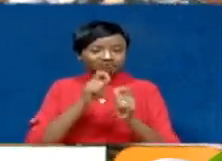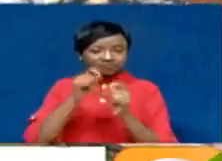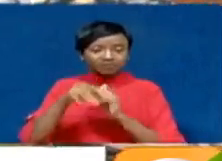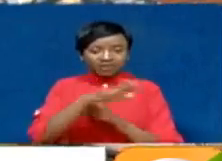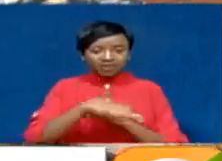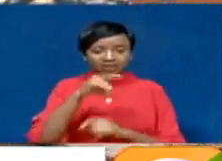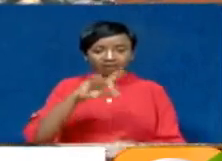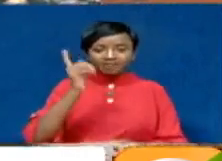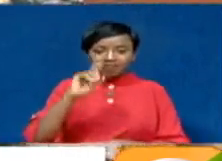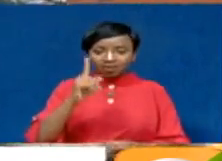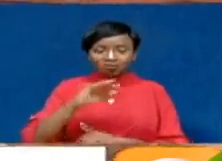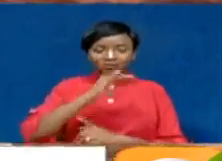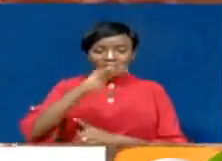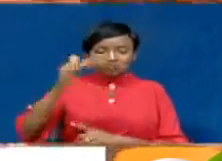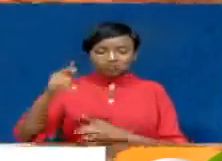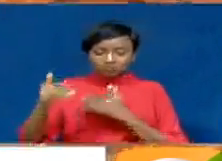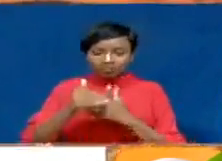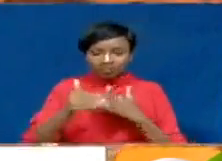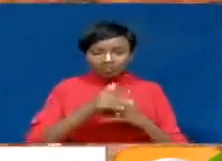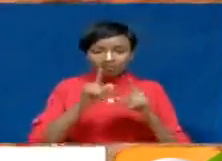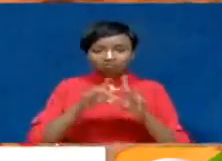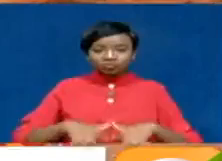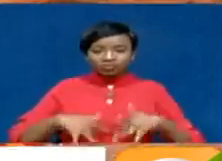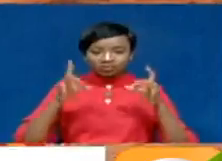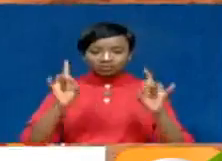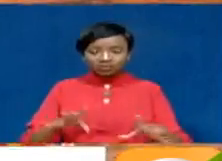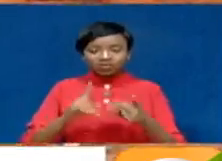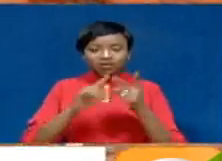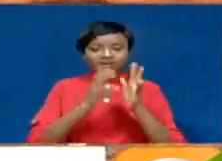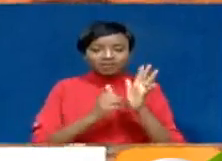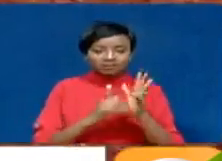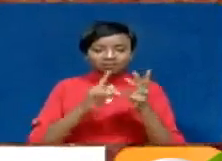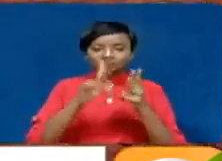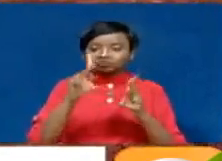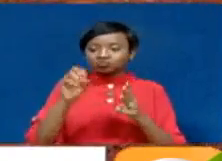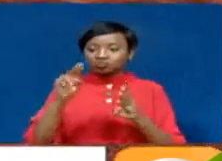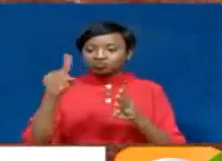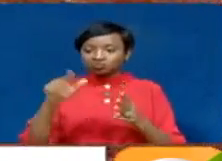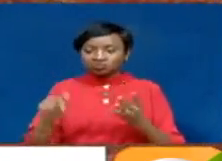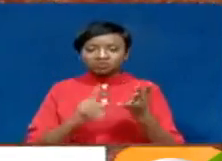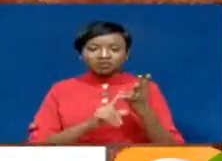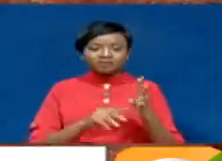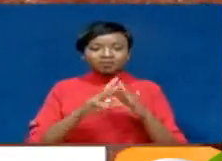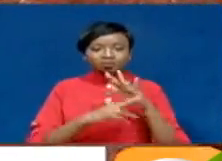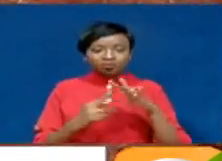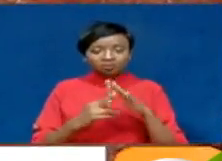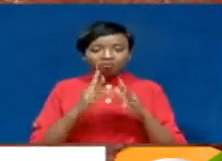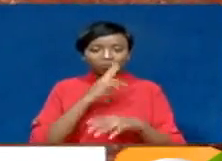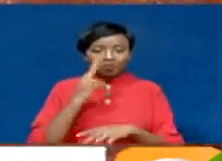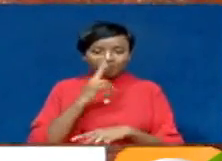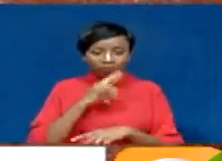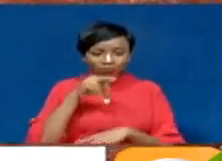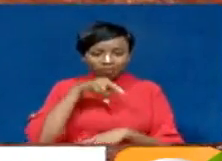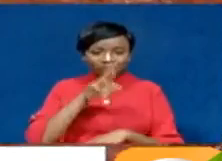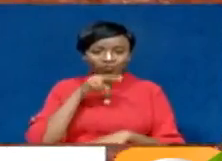Nairobi metropolis and beyond, such as Kitengela, Konza, Machakos, Rero, and Thika, and robust expansion of